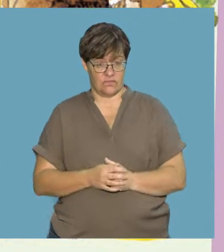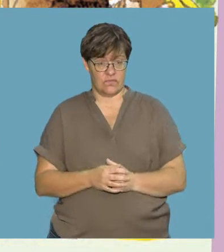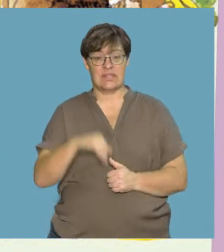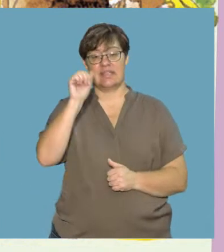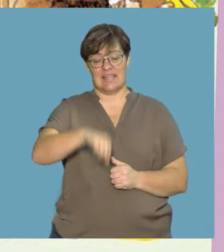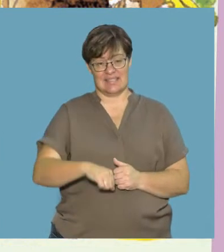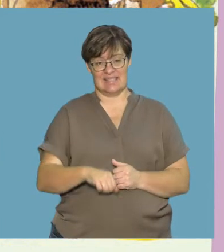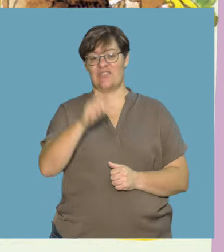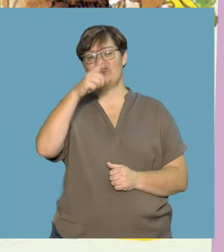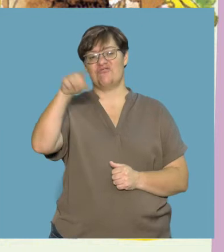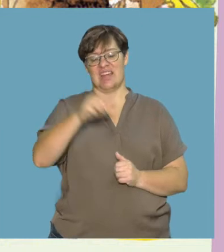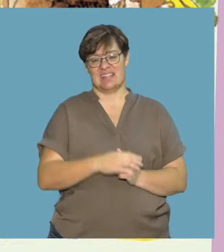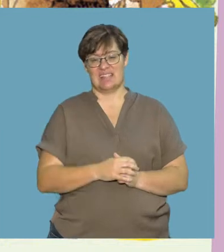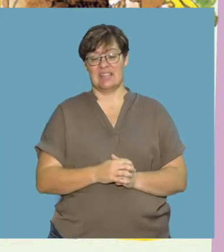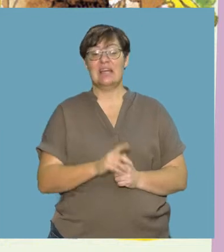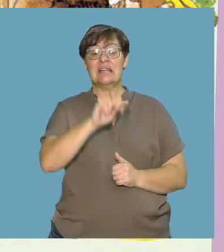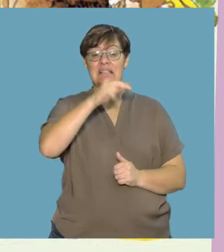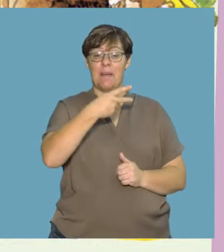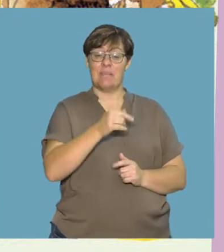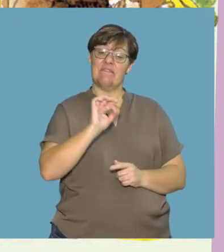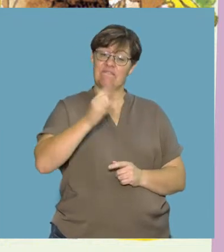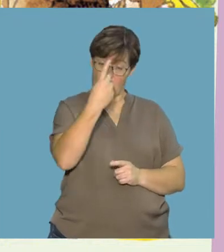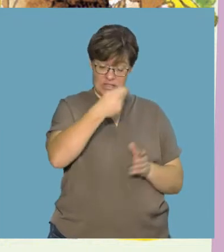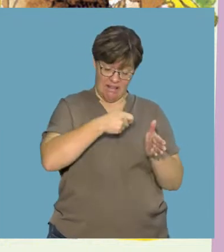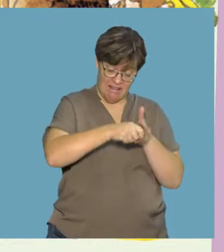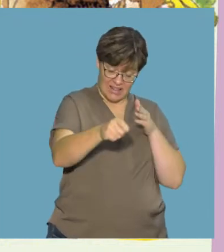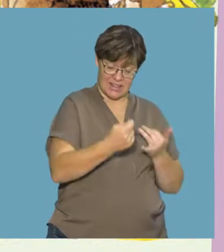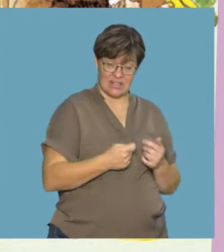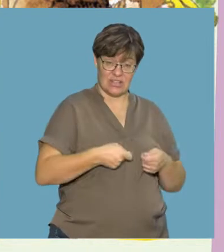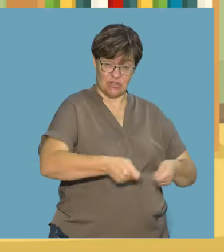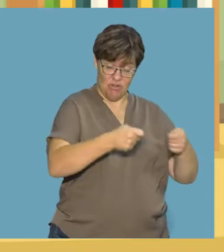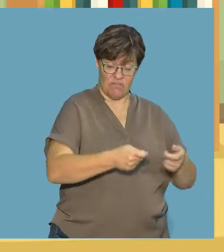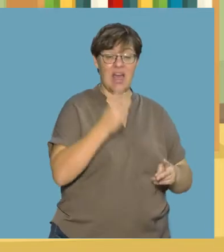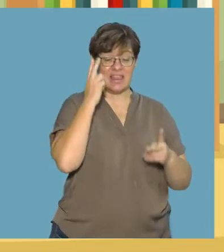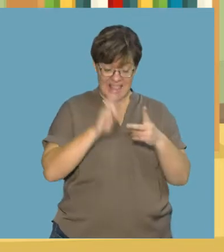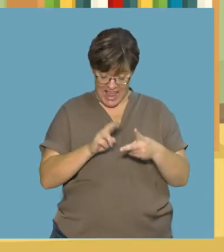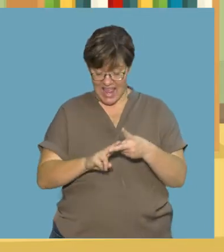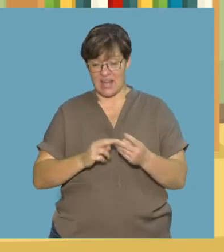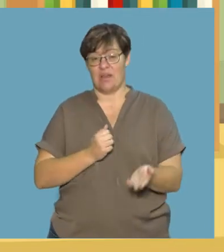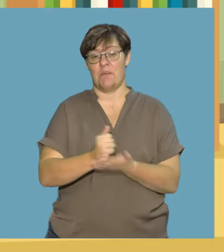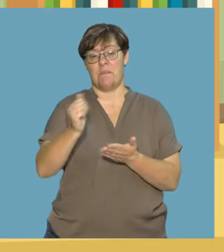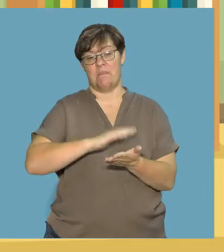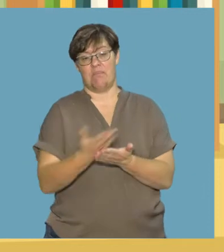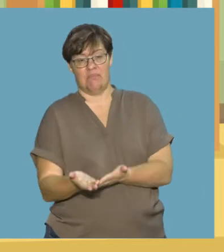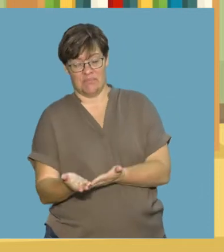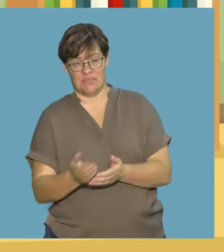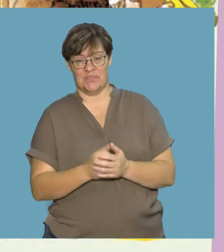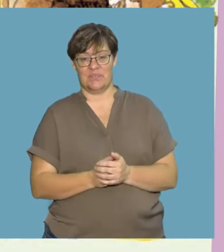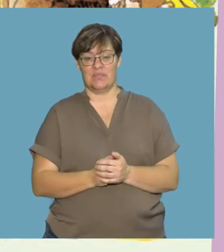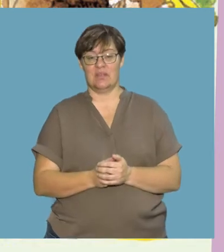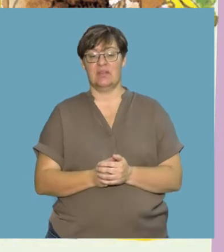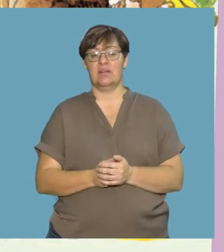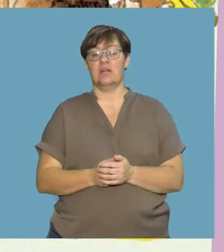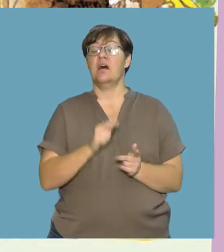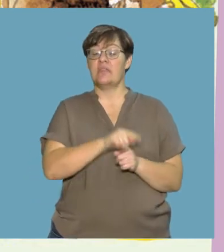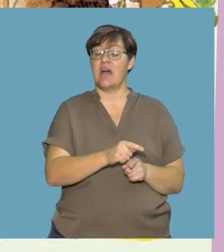Yes, that's correct. Tammy lit the stove, then he knocked it over. Listen to the next 2 sentences.